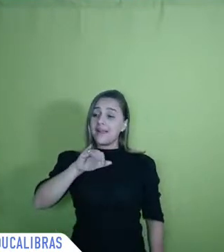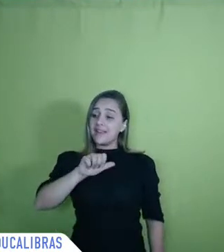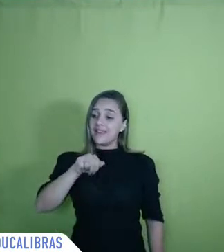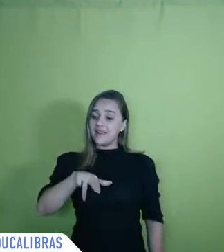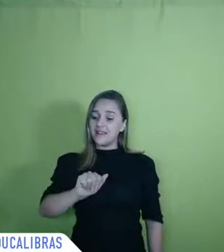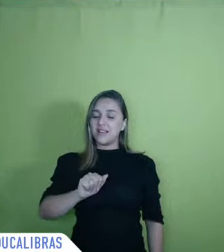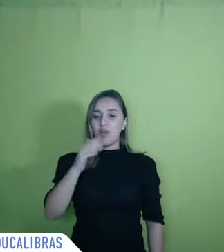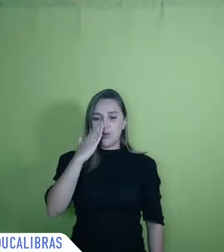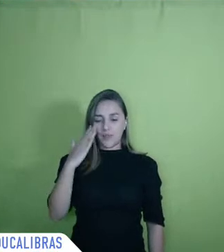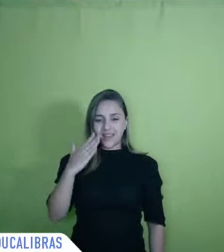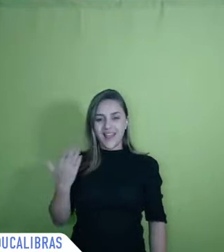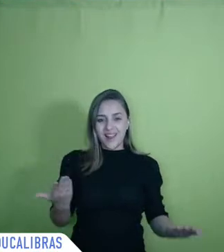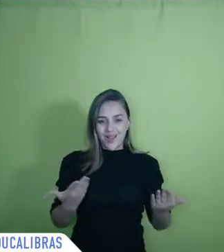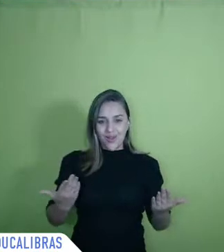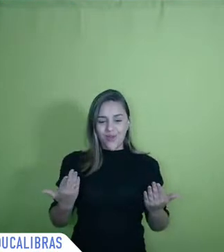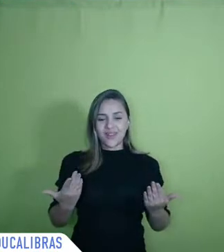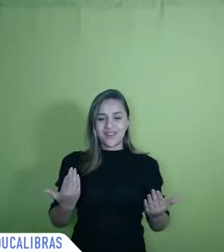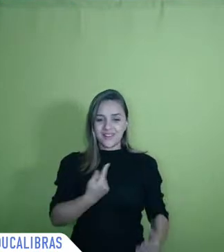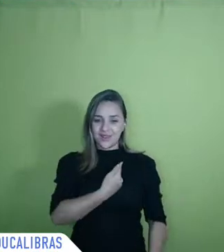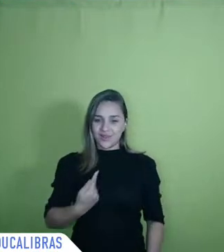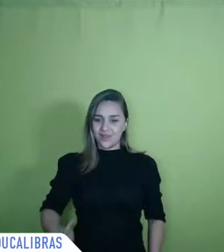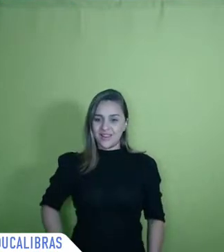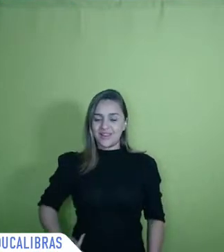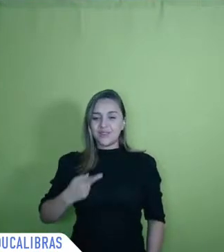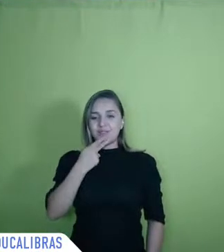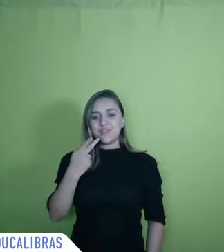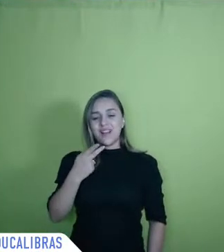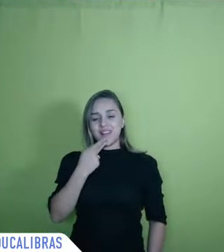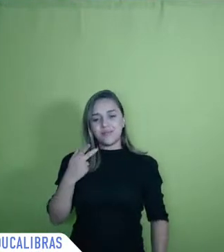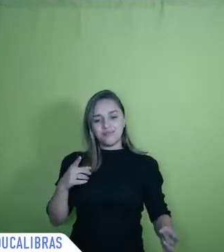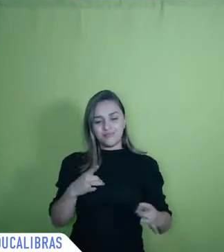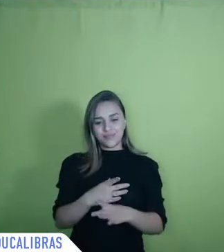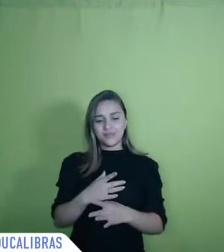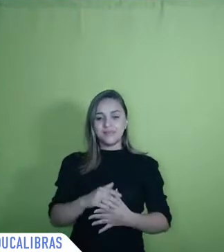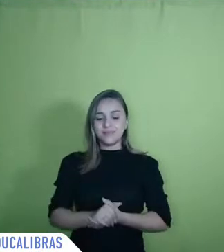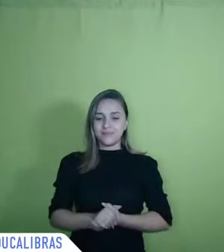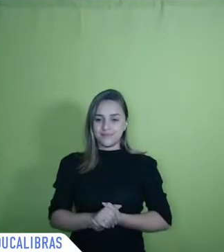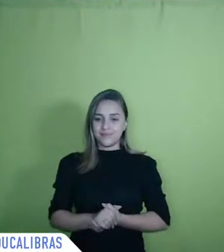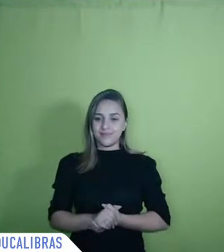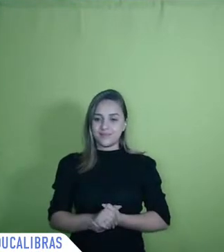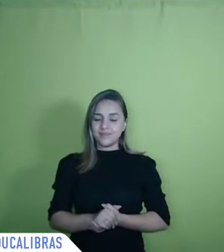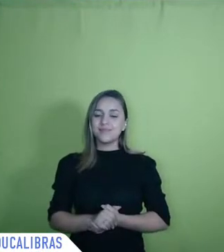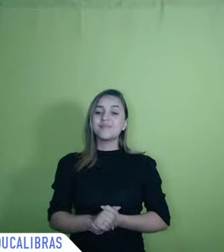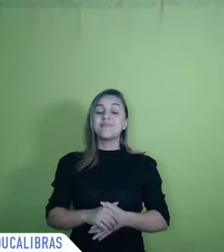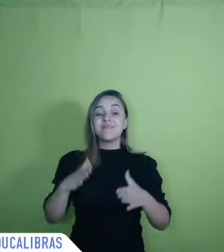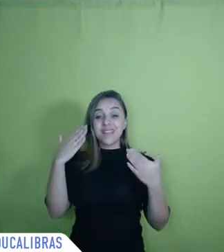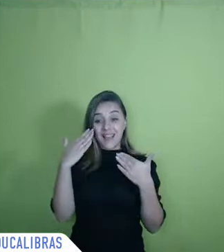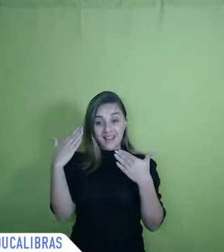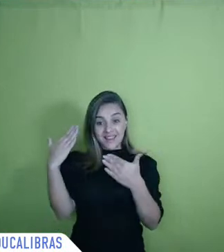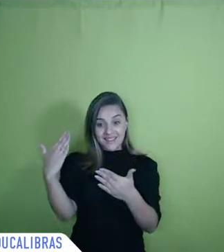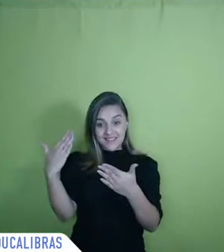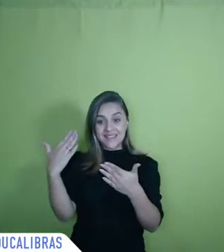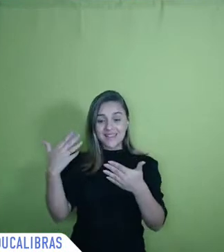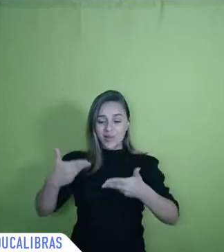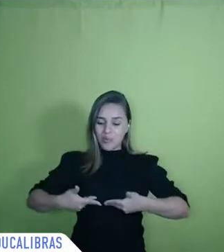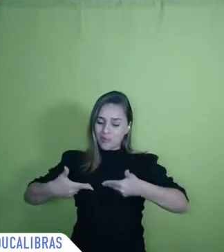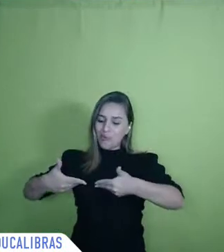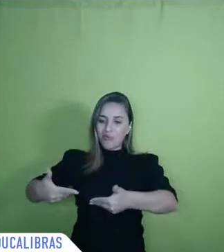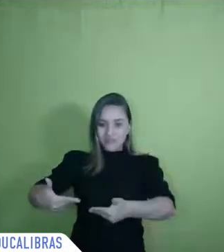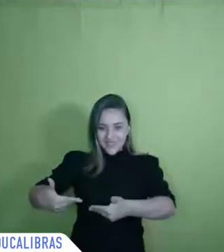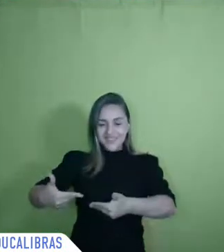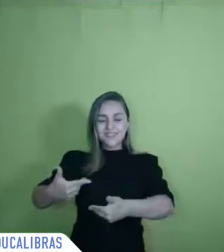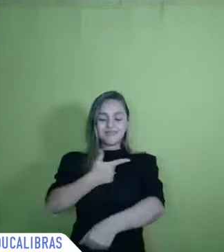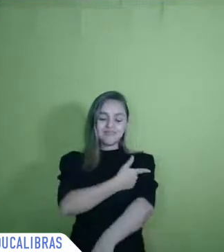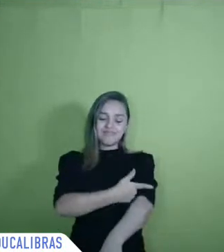Mariana, thank you very much. Now we have Governor Flávio Dino for his final considerations. I